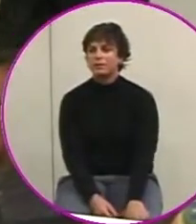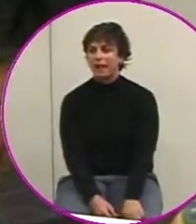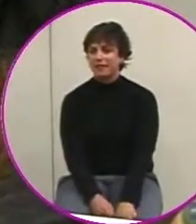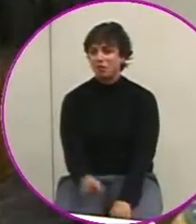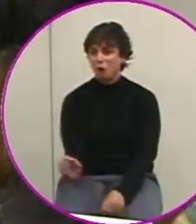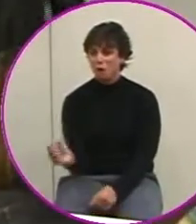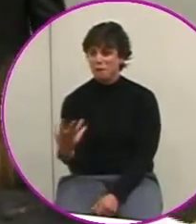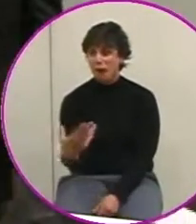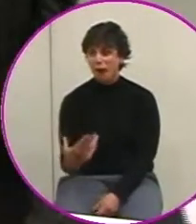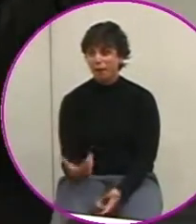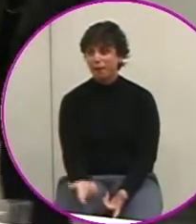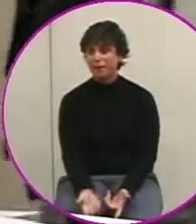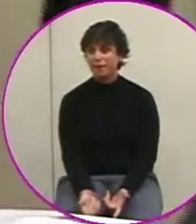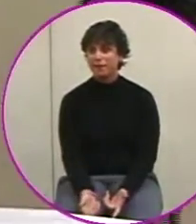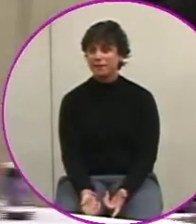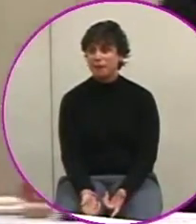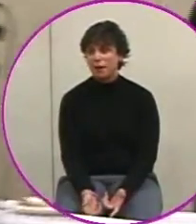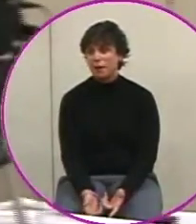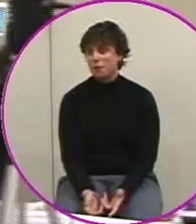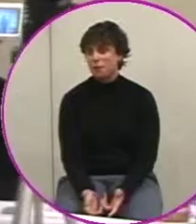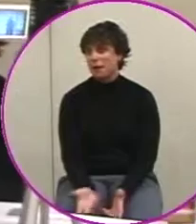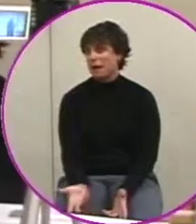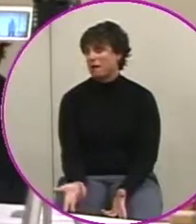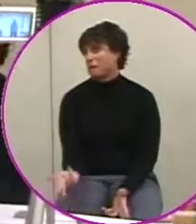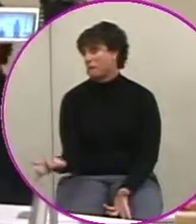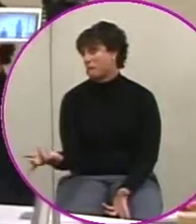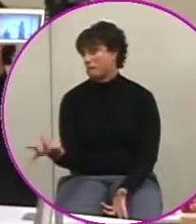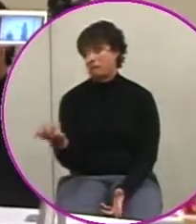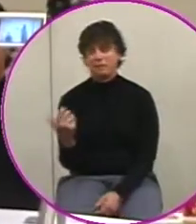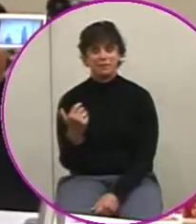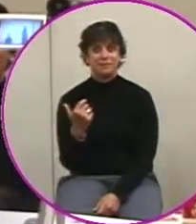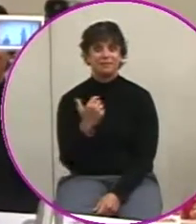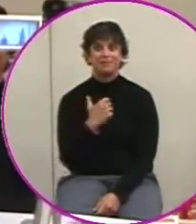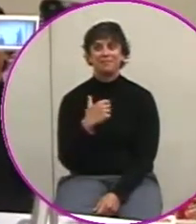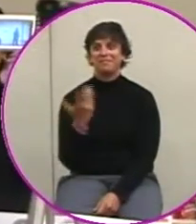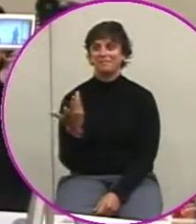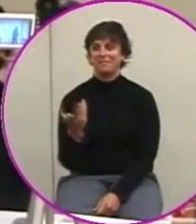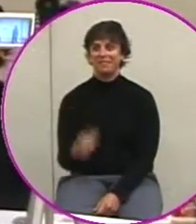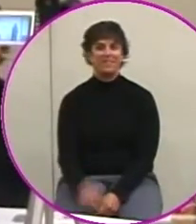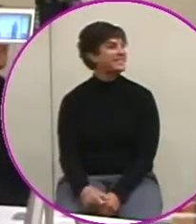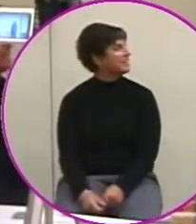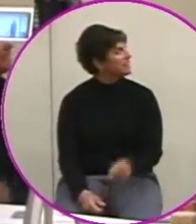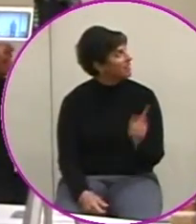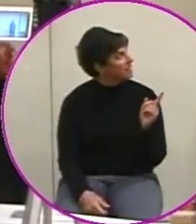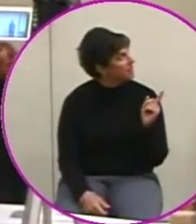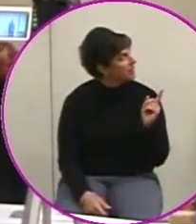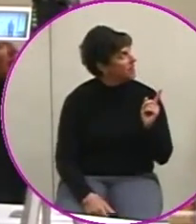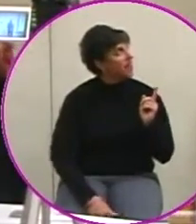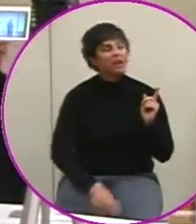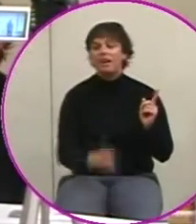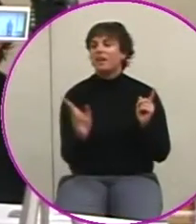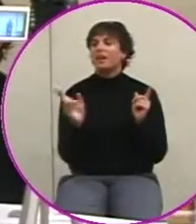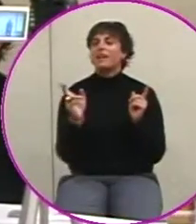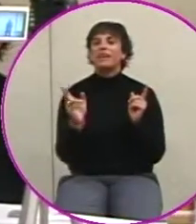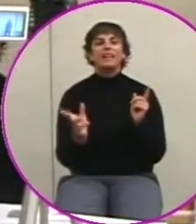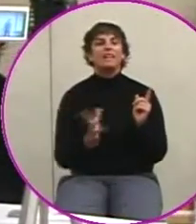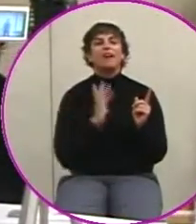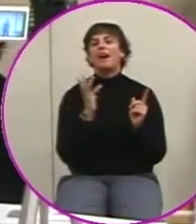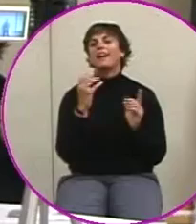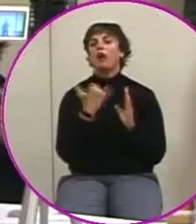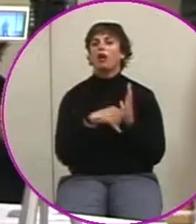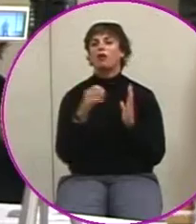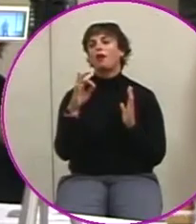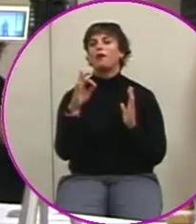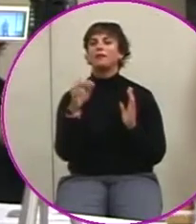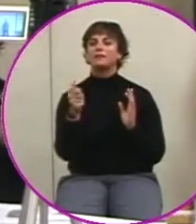It's important to make sure that we take care of the fine art of self-care, take care of ourselves as we go through this. So again,